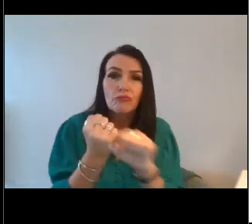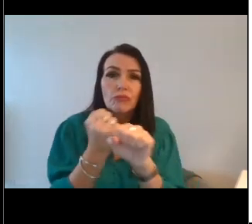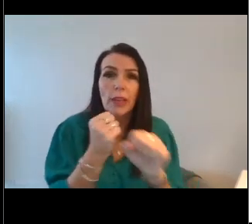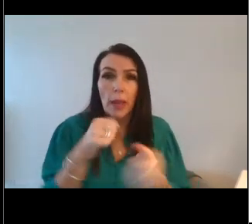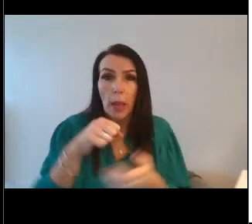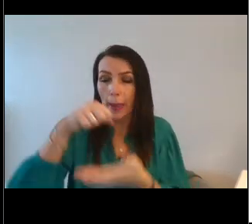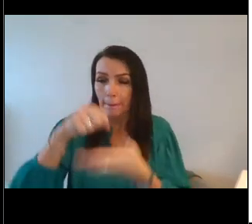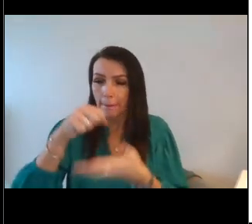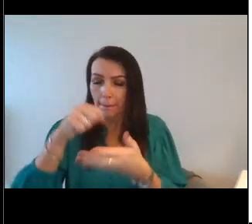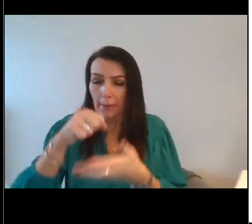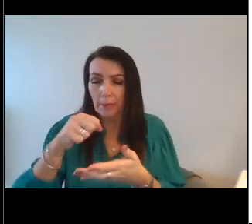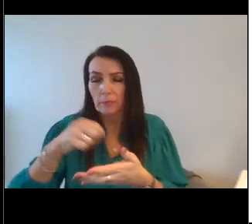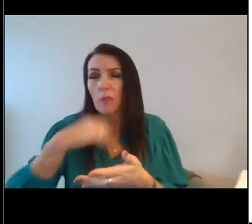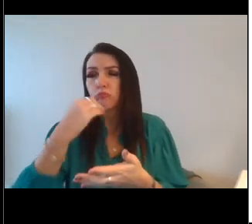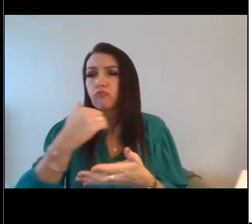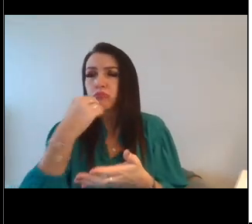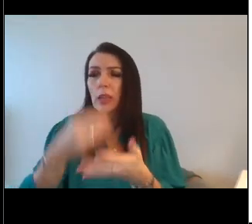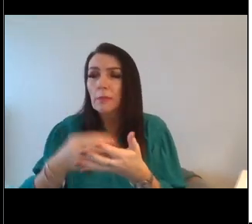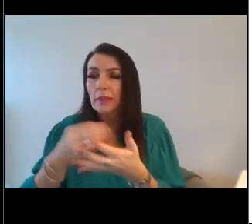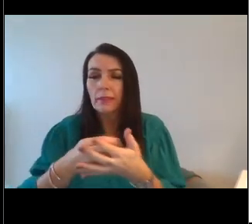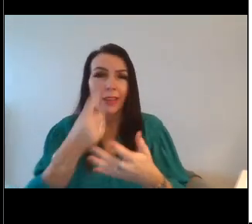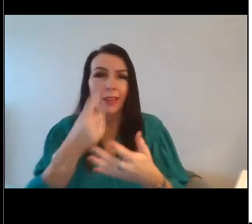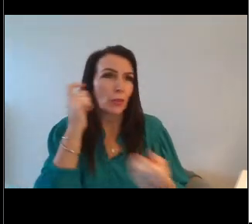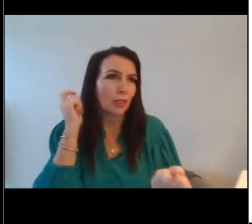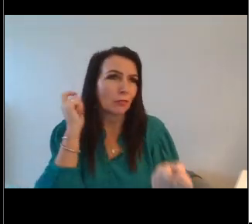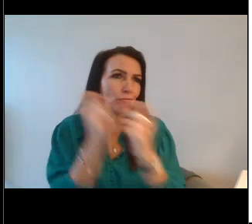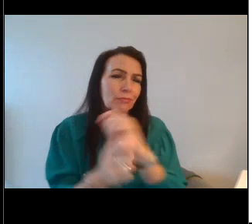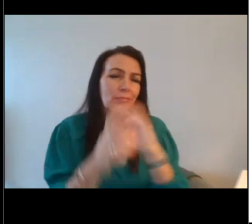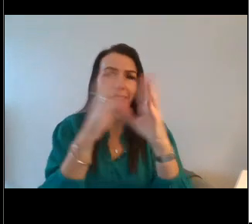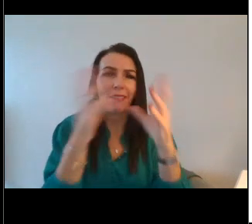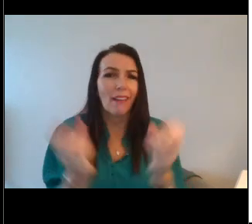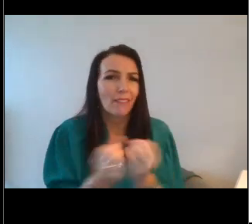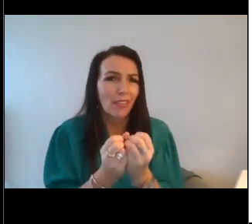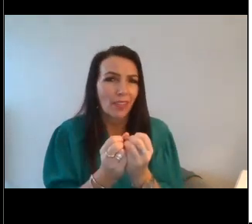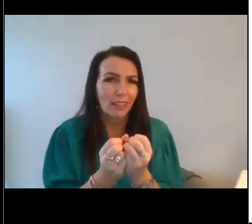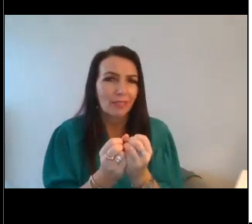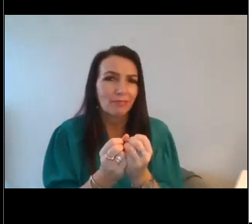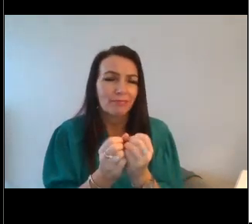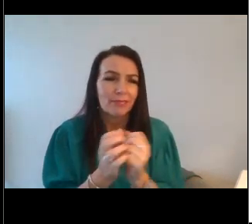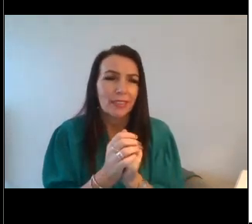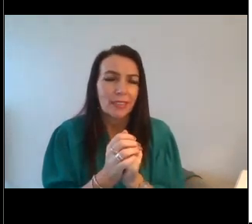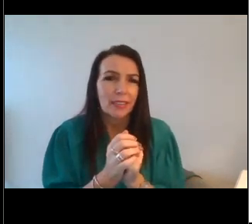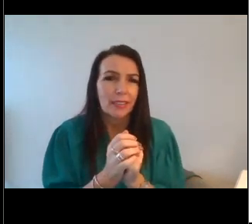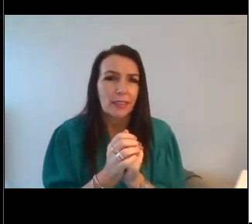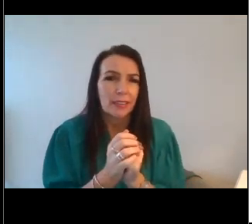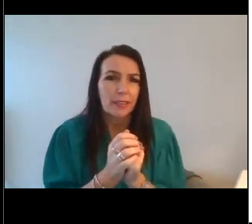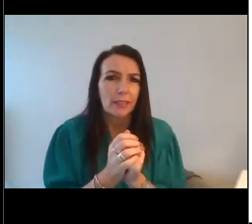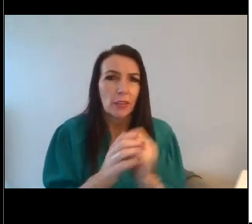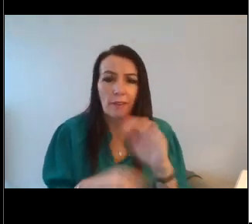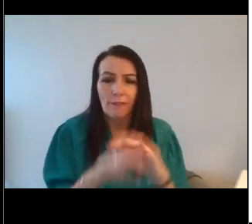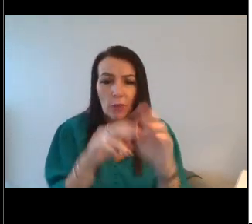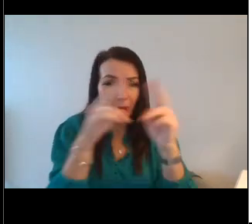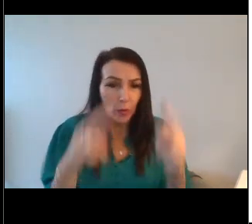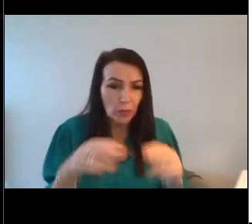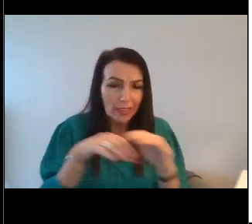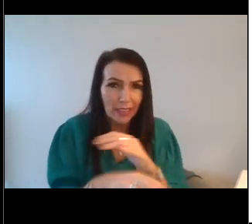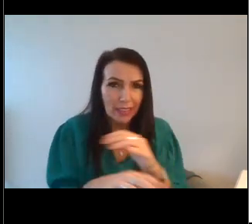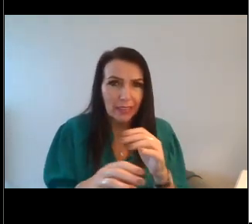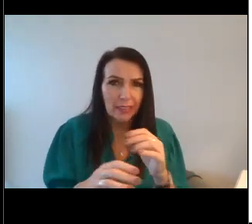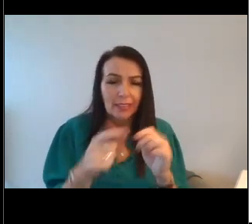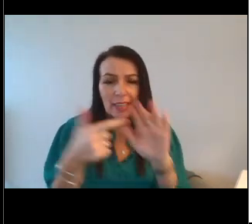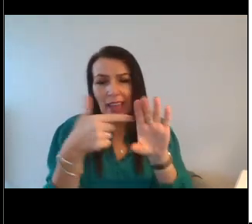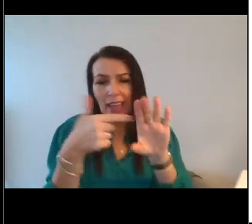budget, you would love to go in and do the preferable way to do a retrofit on a property is whole house, where you go in, you do the insulation